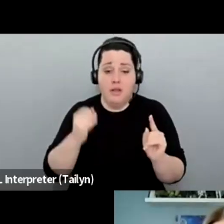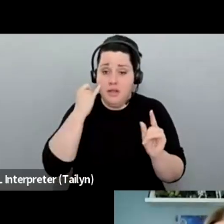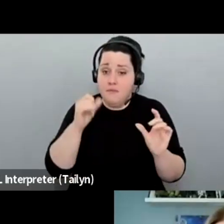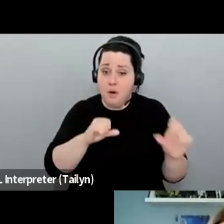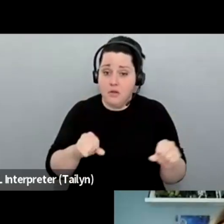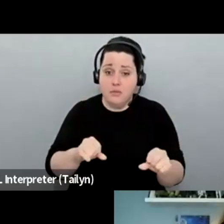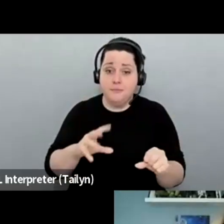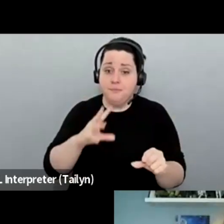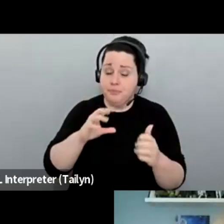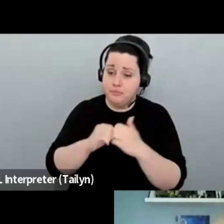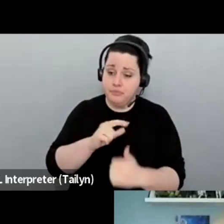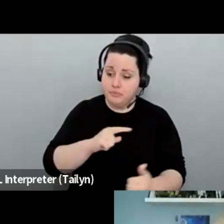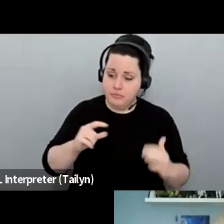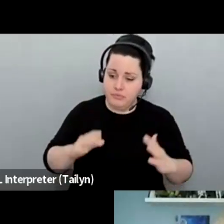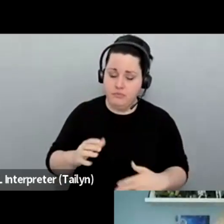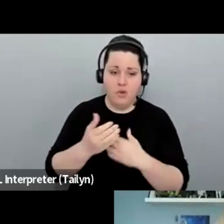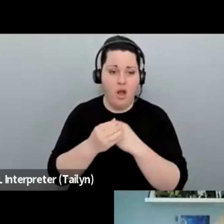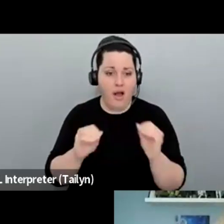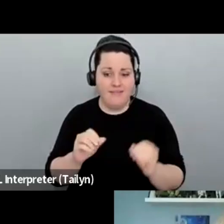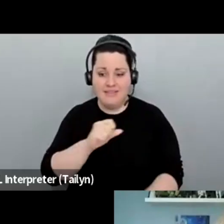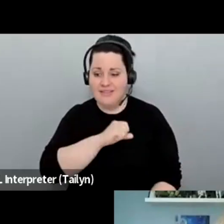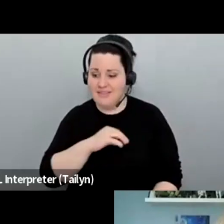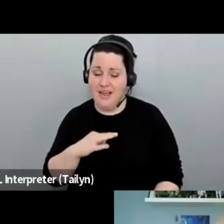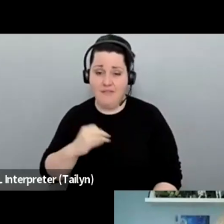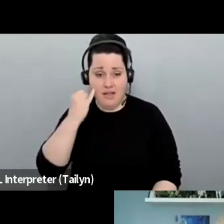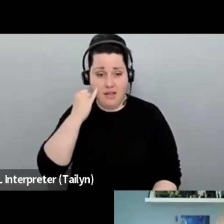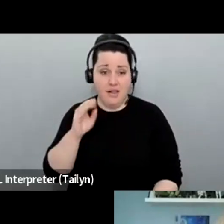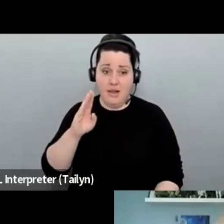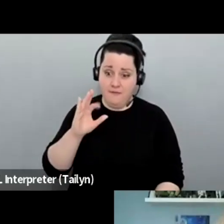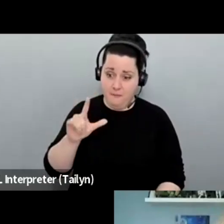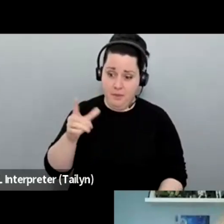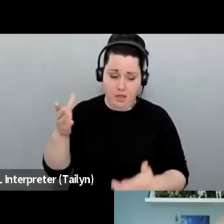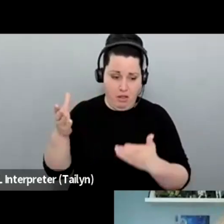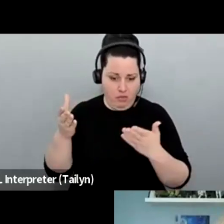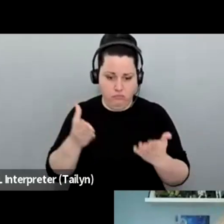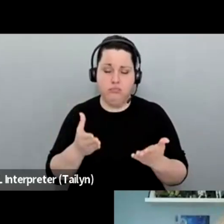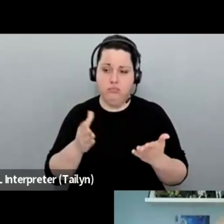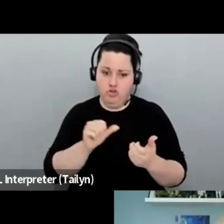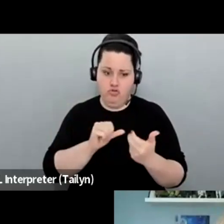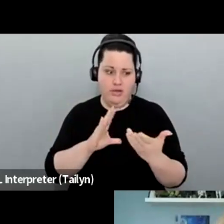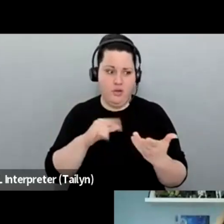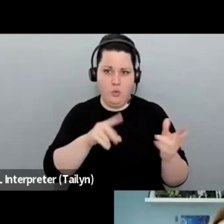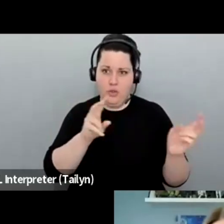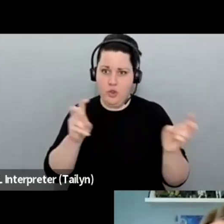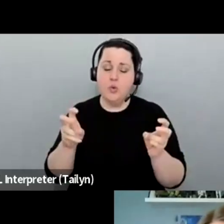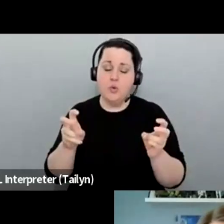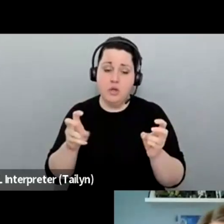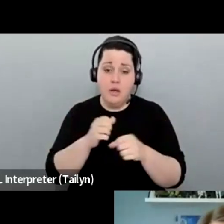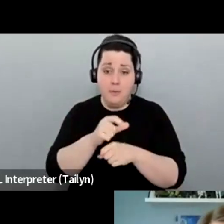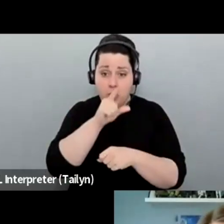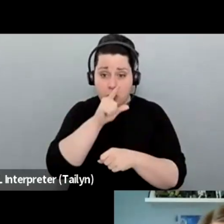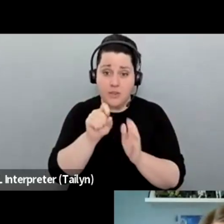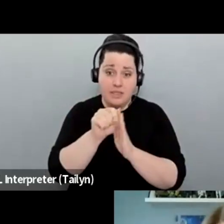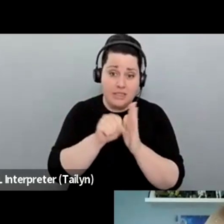the legislator, talk to the office, talk to the staff. If a bill comes around to address some of the issues that we've been talking about, making sure that at the state and local level,